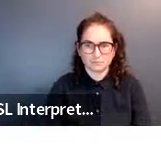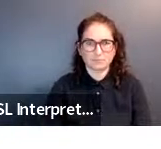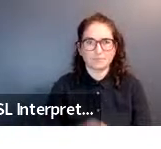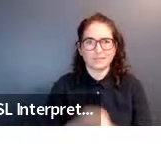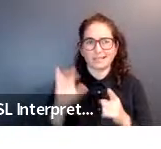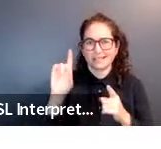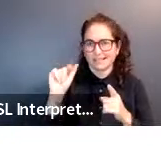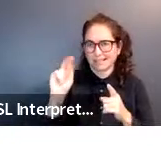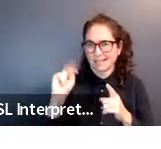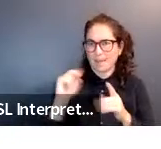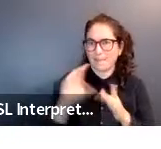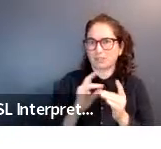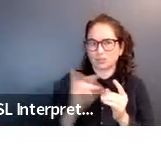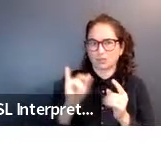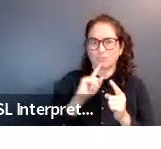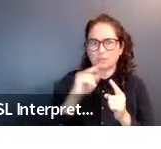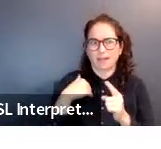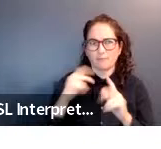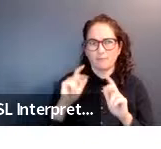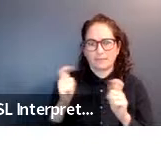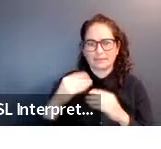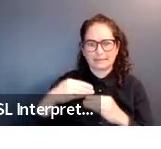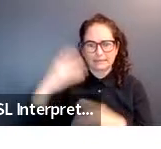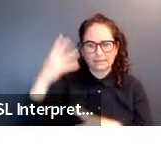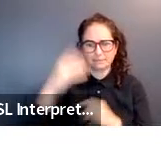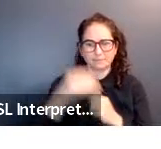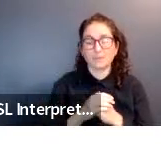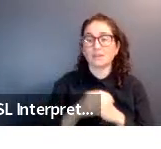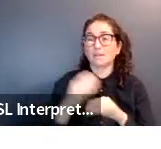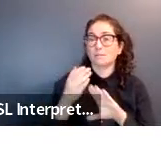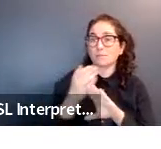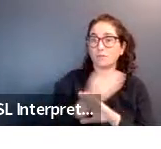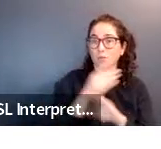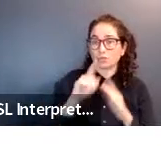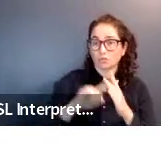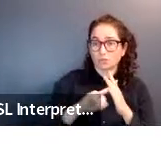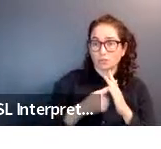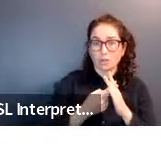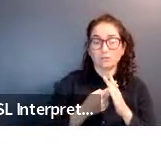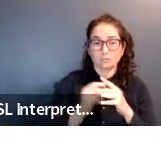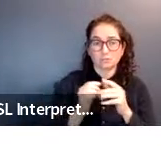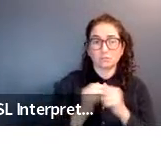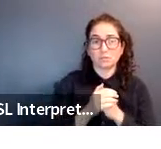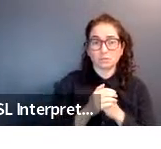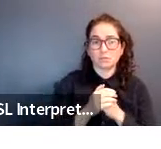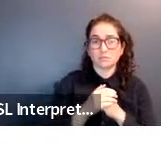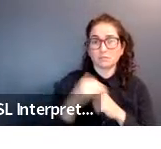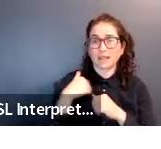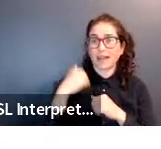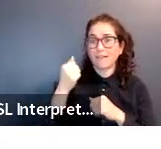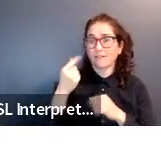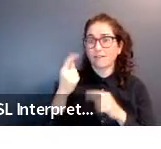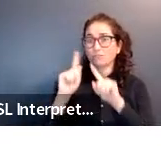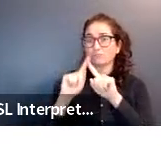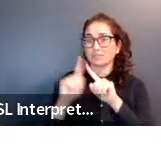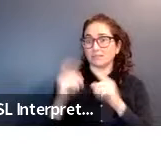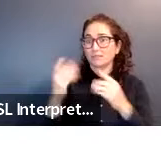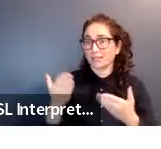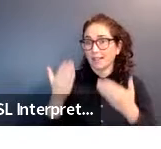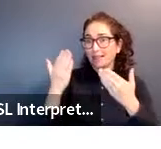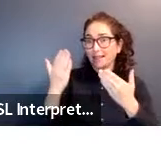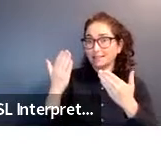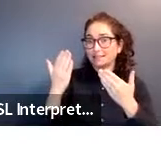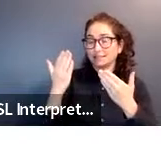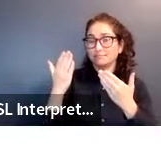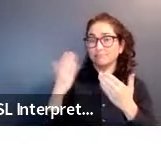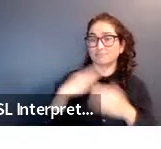well. And so before we get started, we do have a few elected officials in the room that I would like